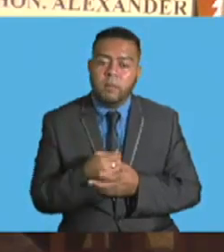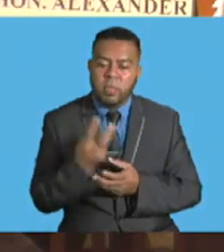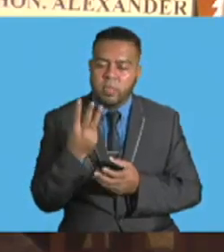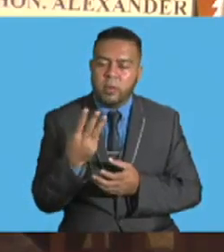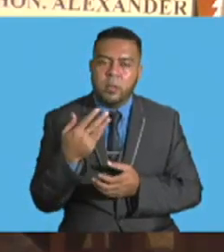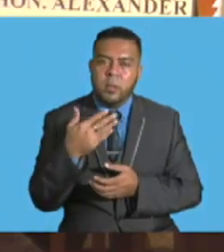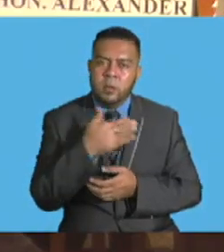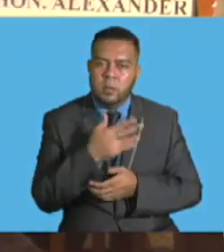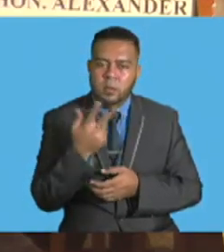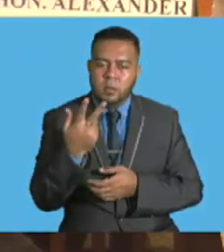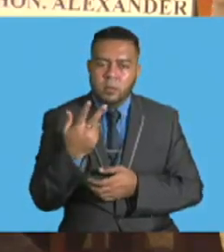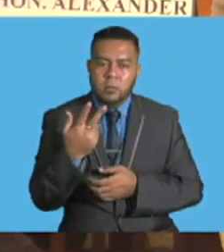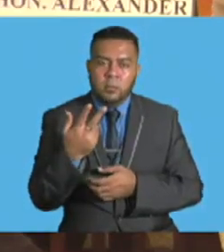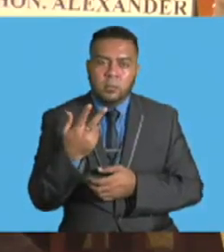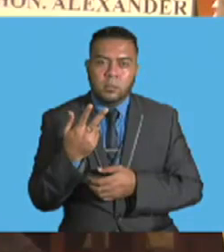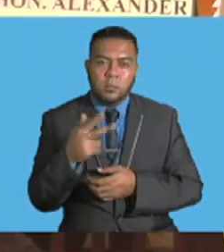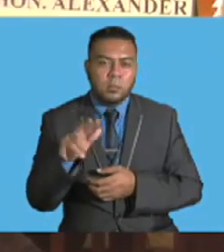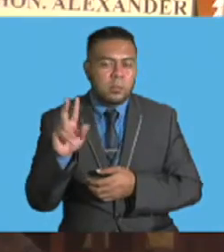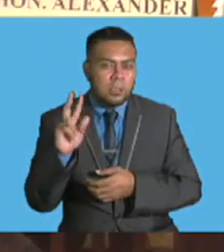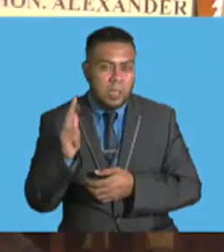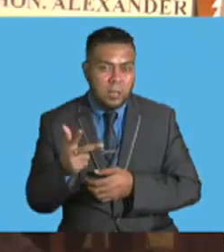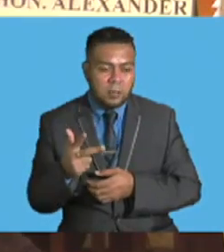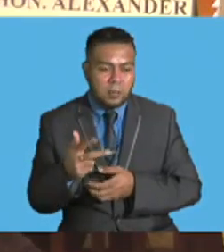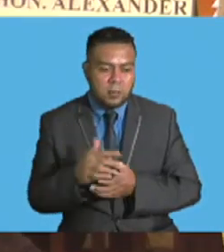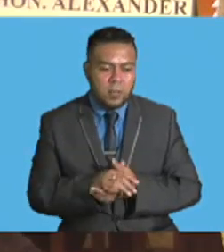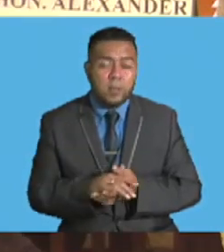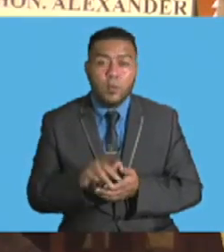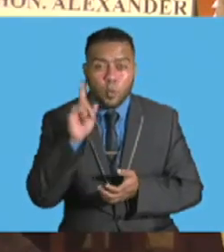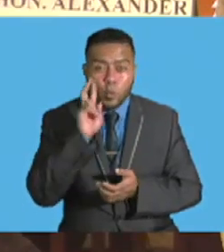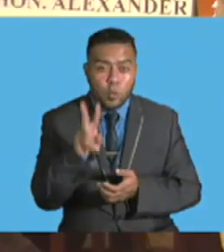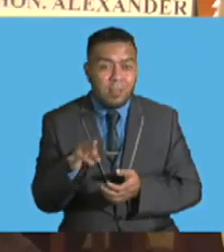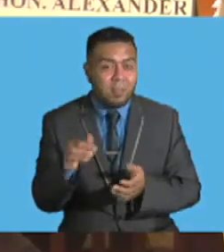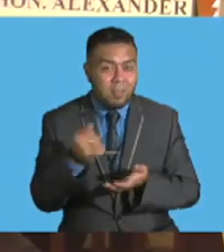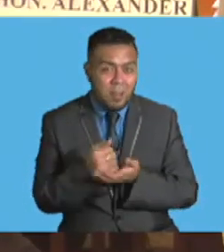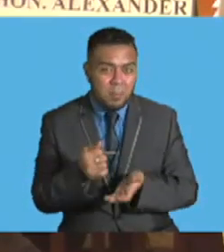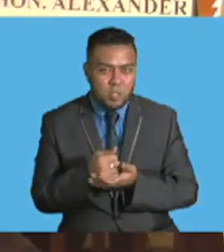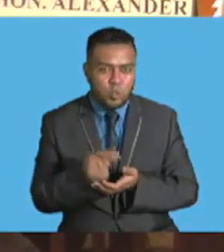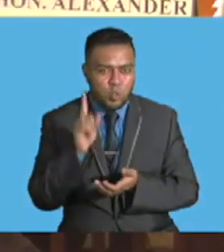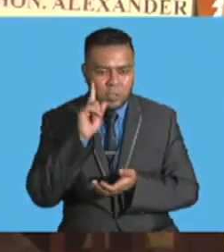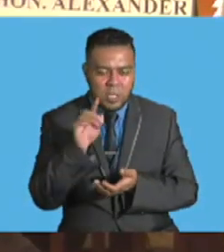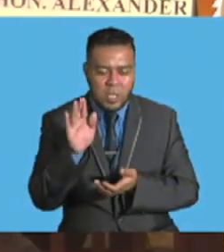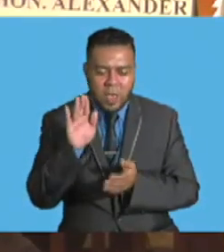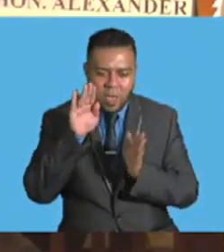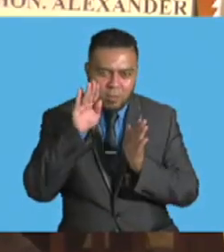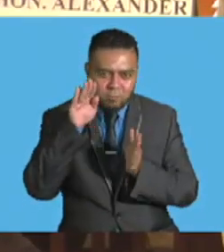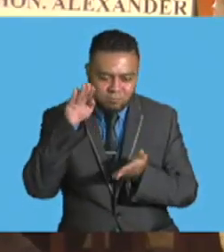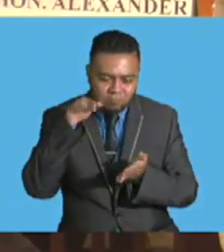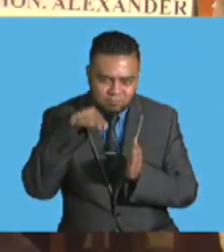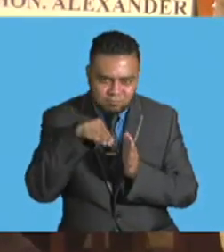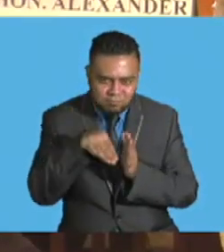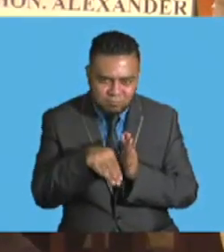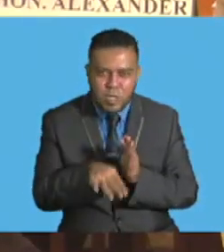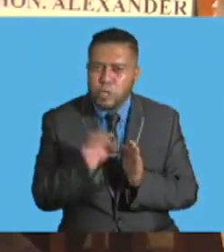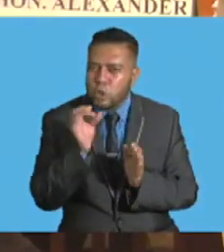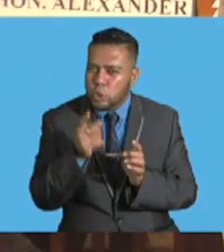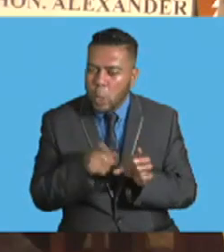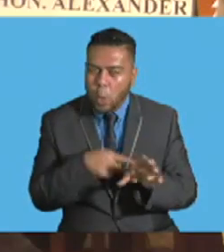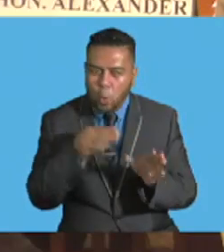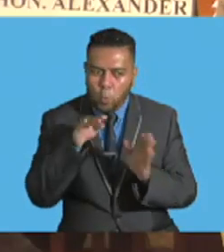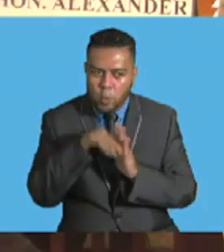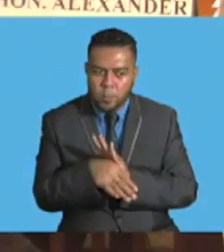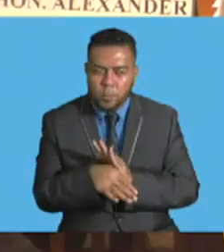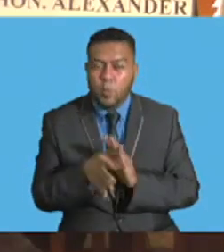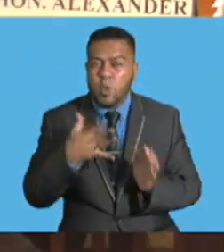378 offenses. So if we were to look at the numbers, Honorable Speaker, we can see a gradual decrease. Of course, I'm not saying it's good. We